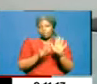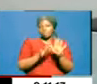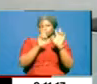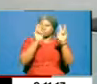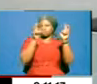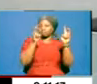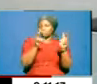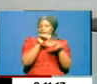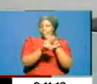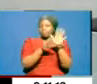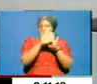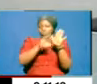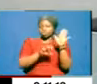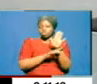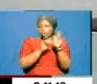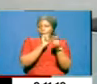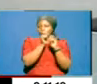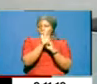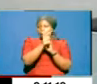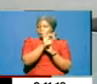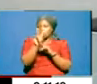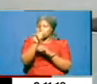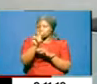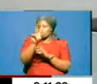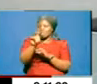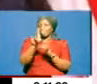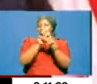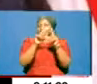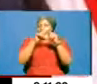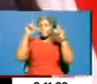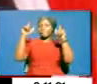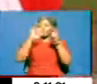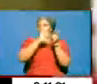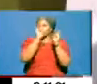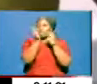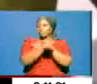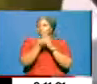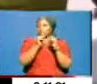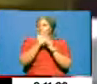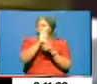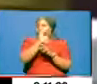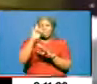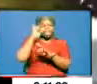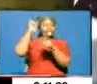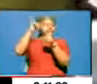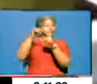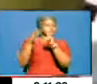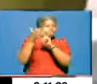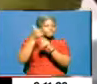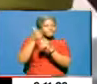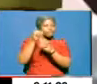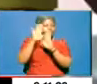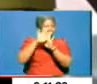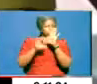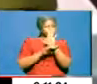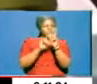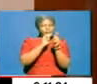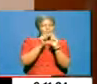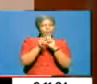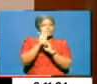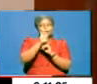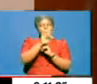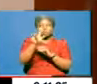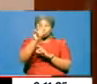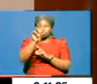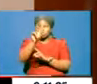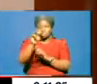2020 and the major changes the bill seeks to achieve. The Constitution Amendment Bill 2020 recommends that